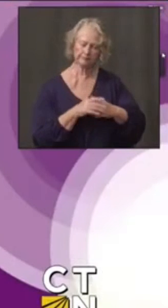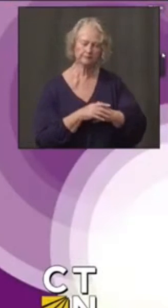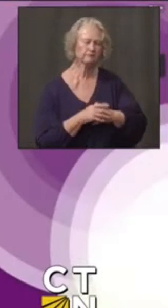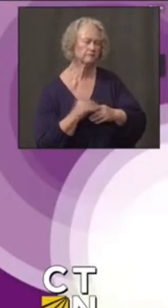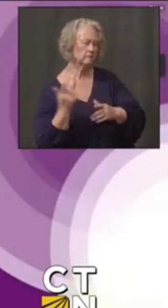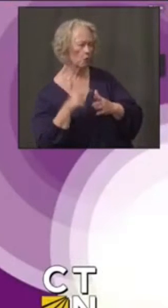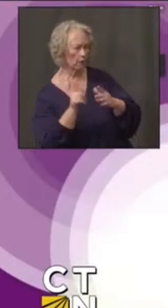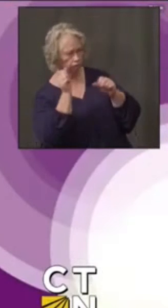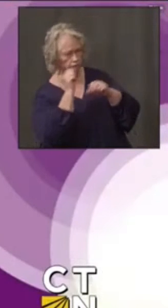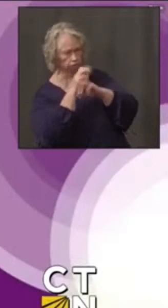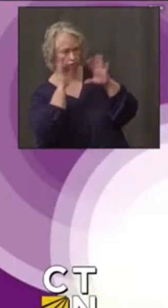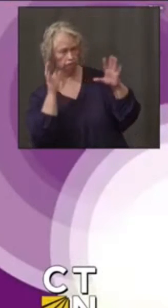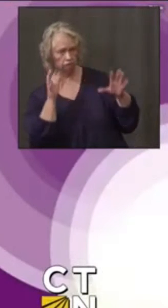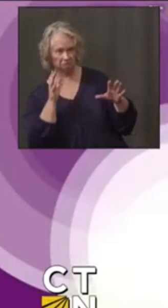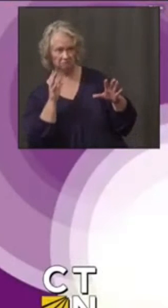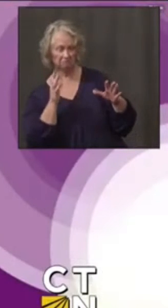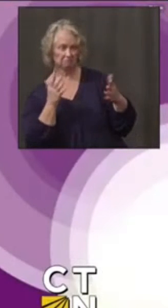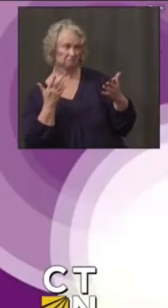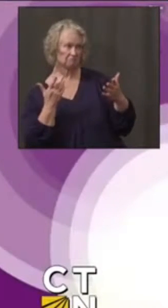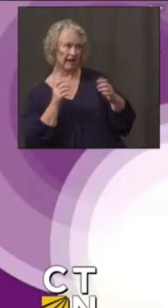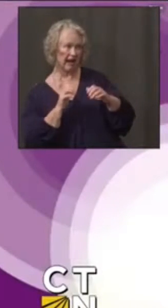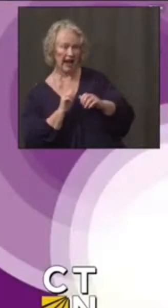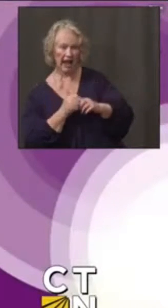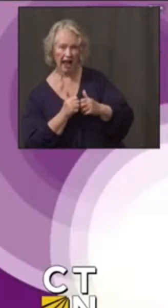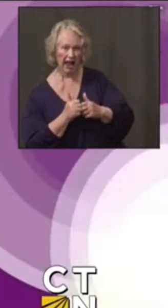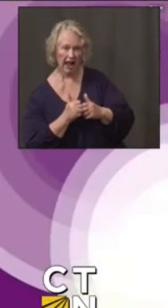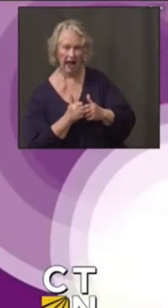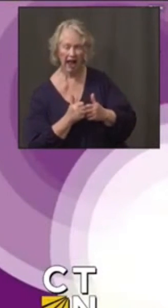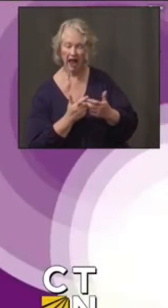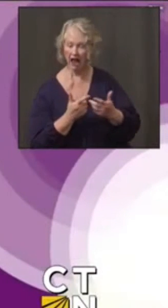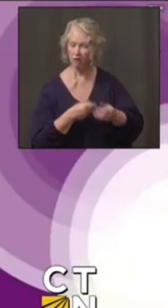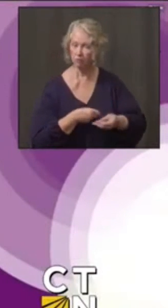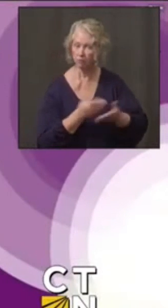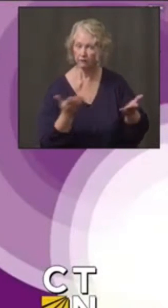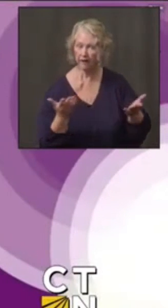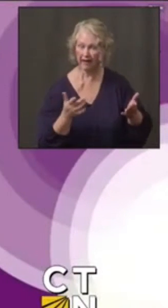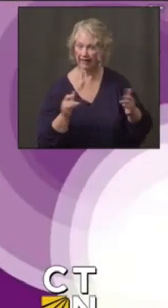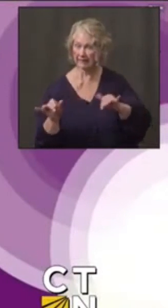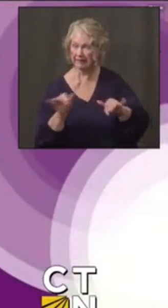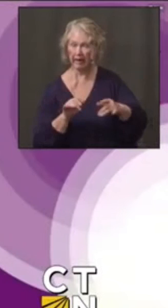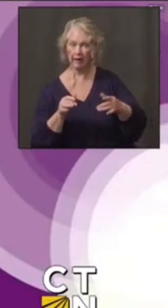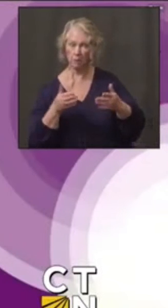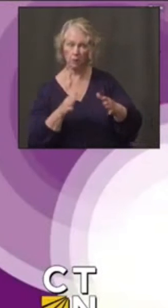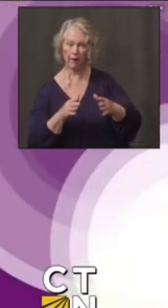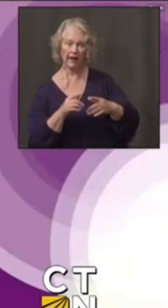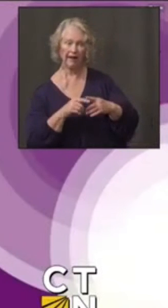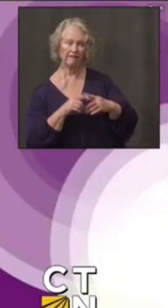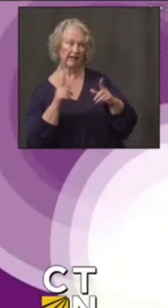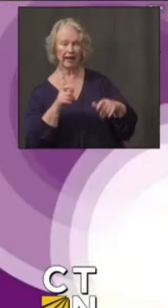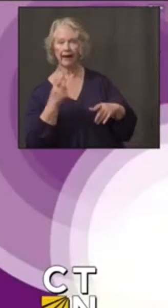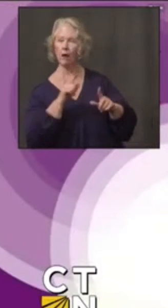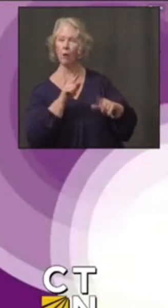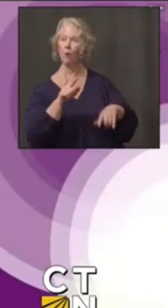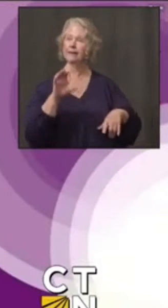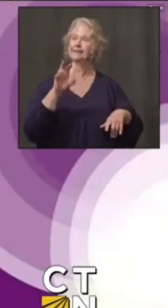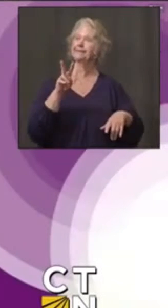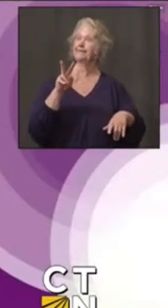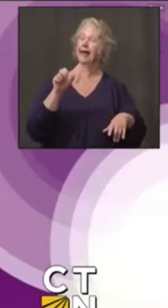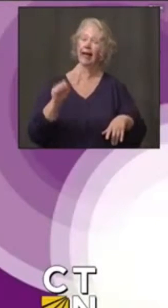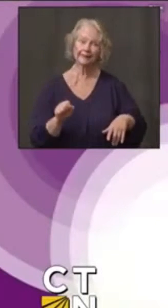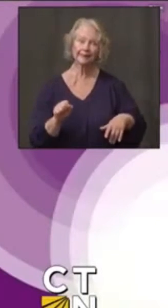for the access of it? Do you envision it being like how we're getting testing right now, where you go to your local CVS, you go